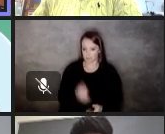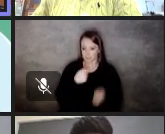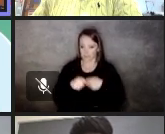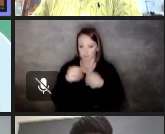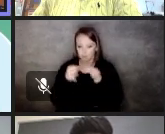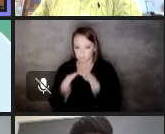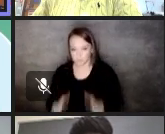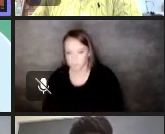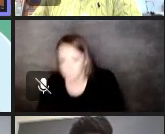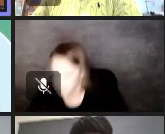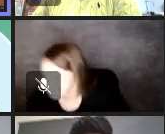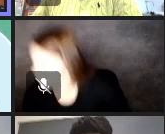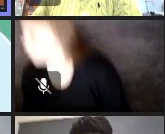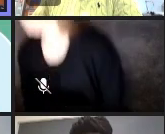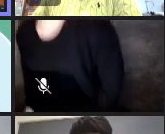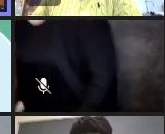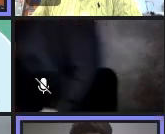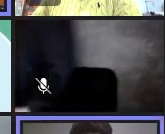Yes, thank you.